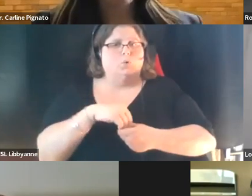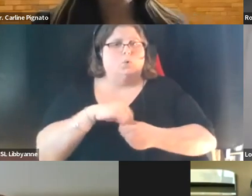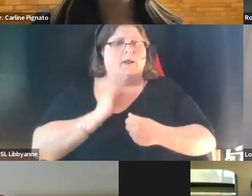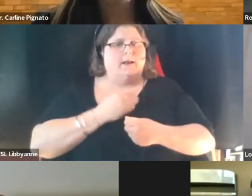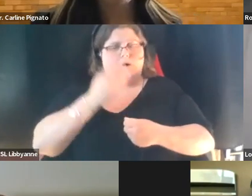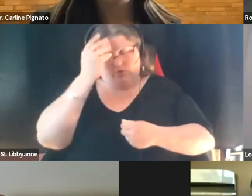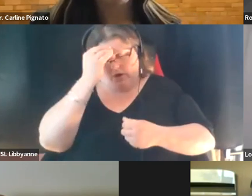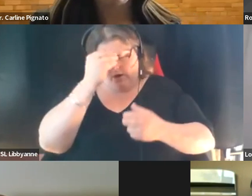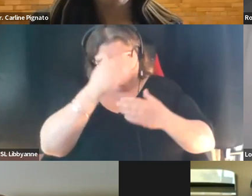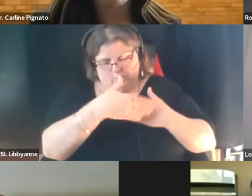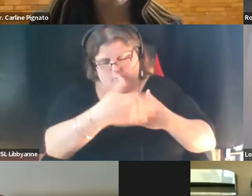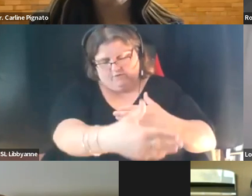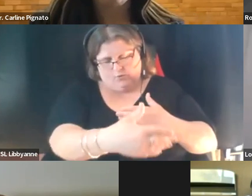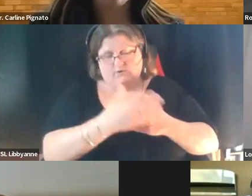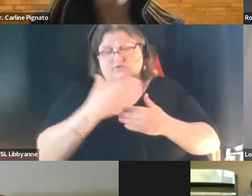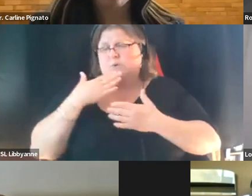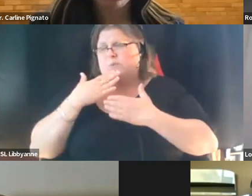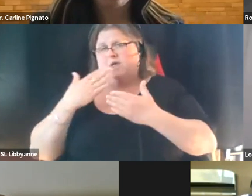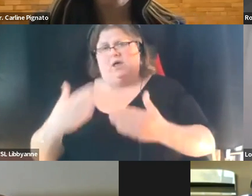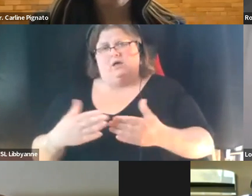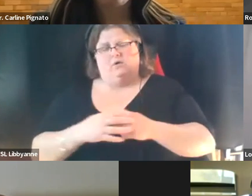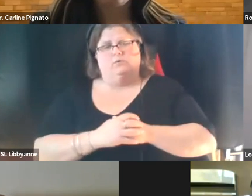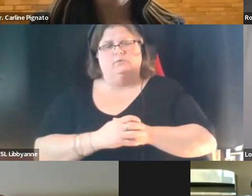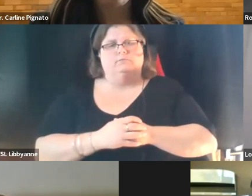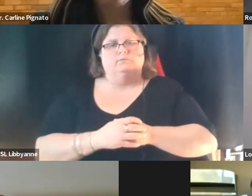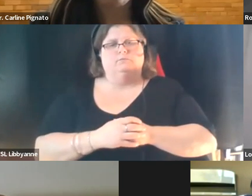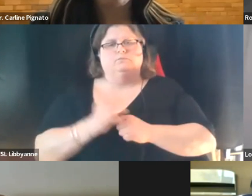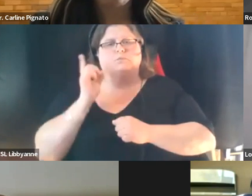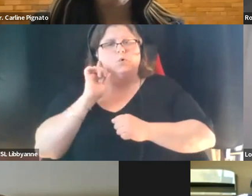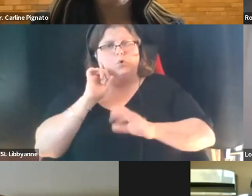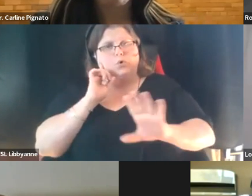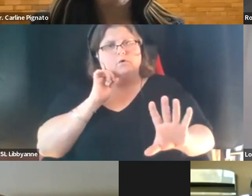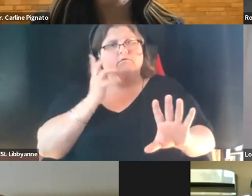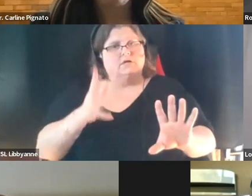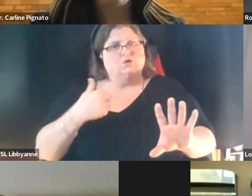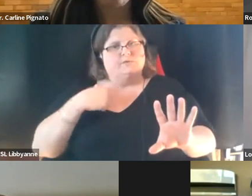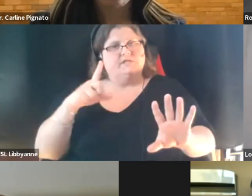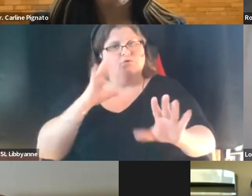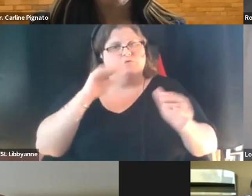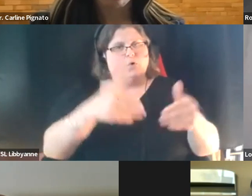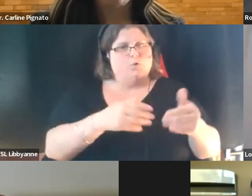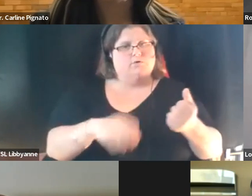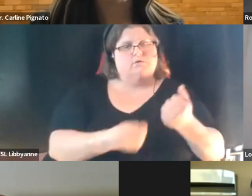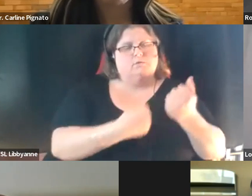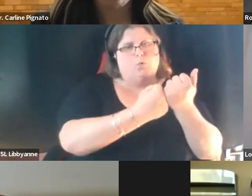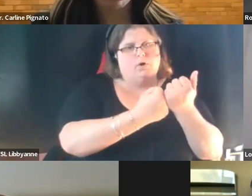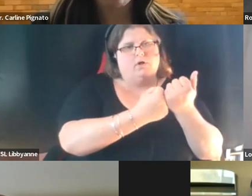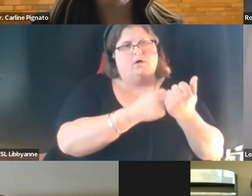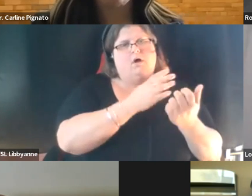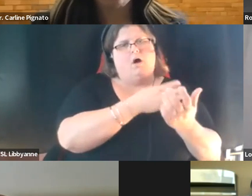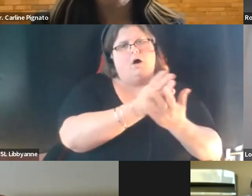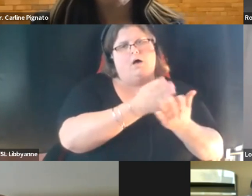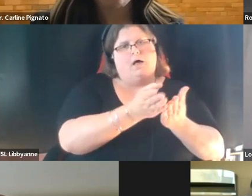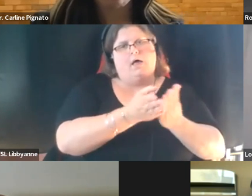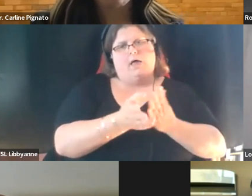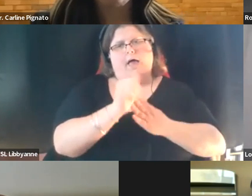contribution. We've heard that we need to focus on making sure that we're supporting our alternative heads.